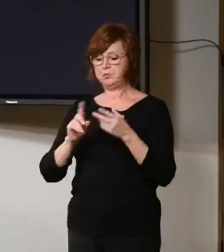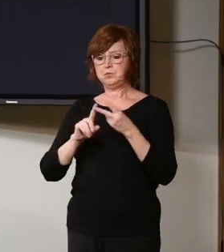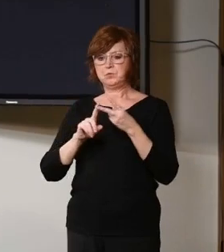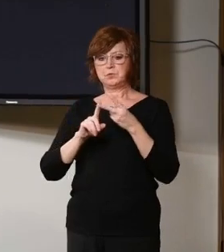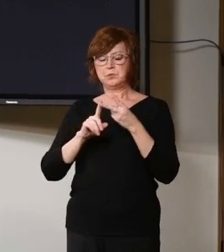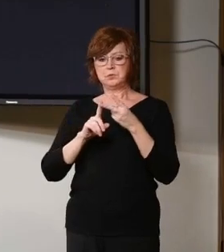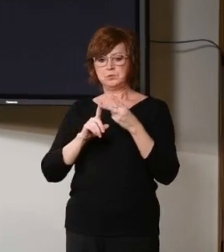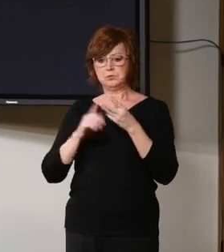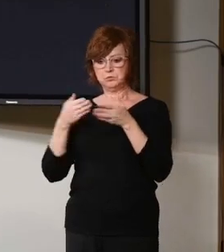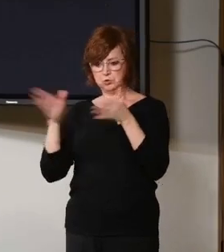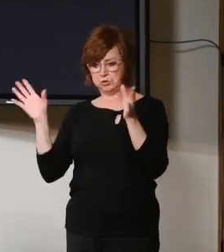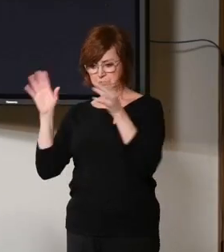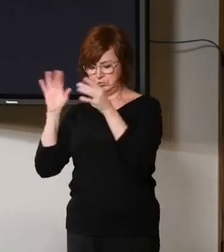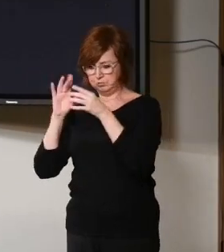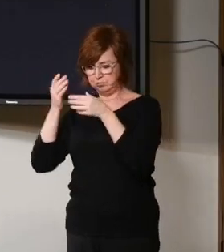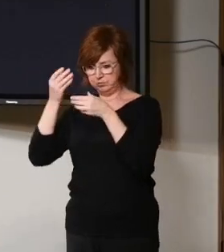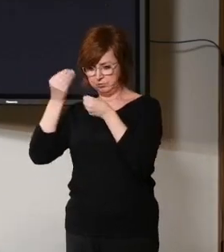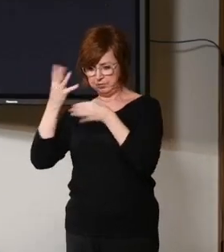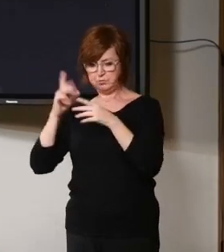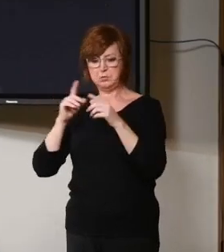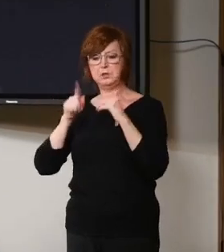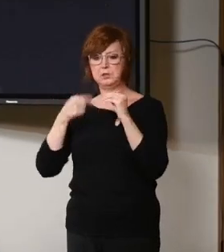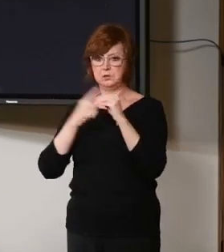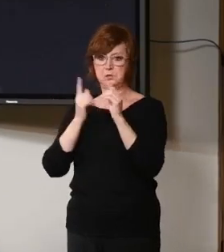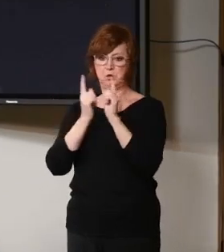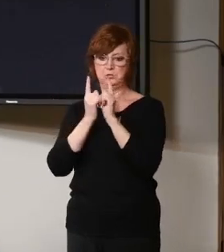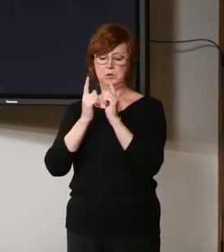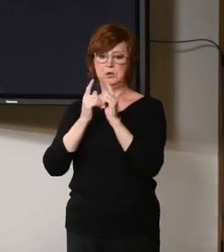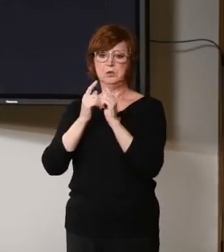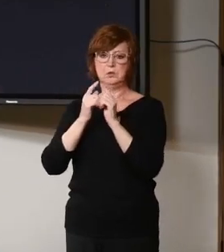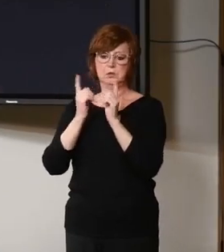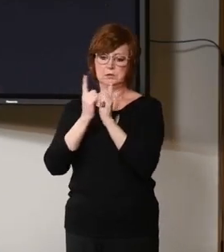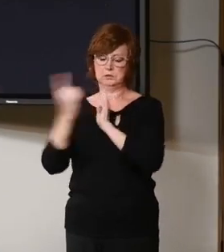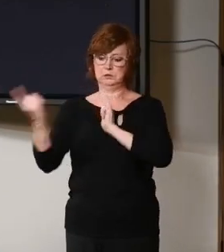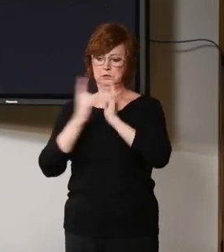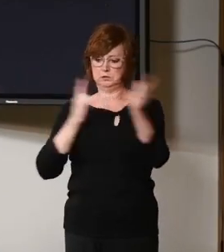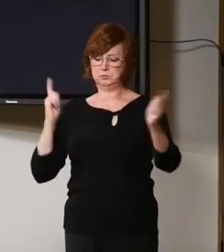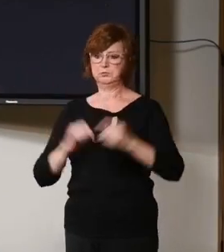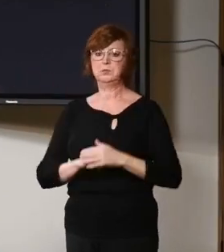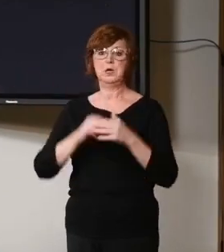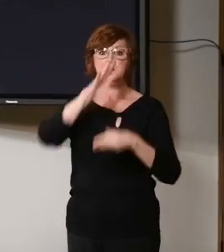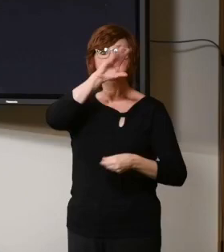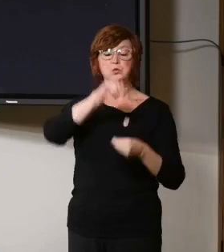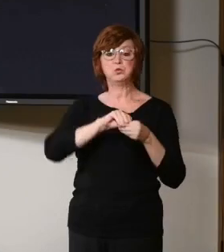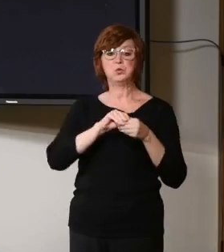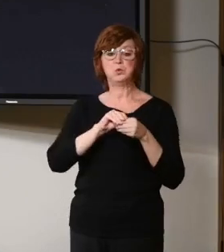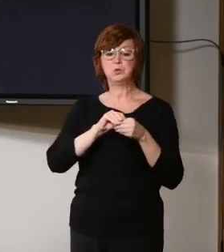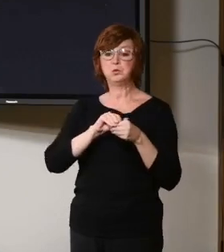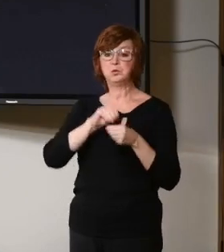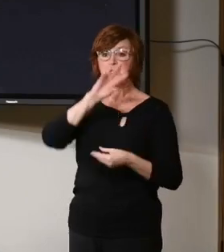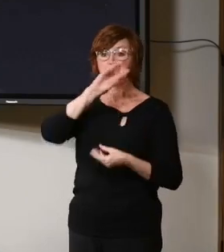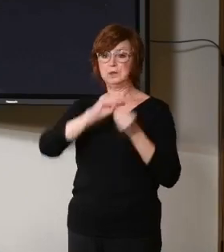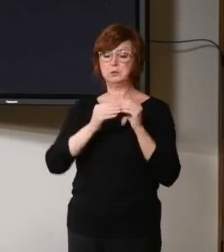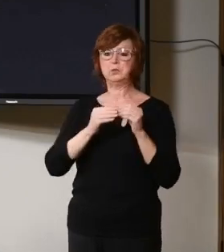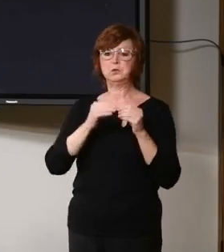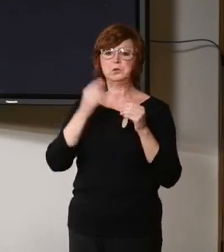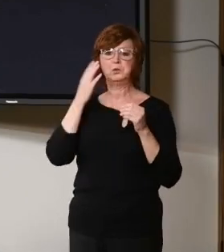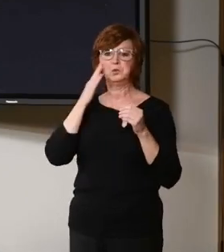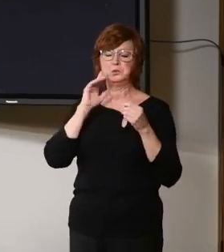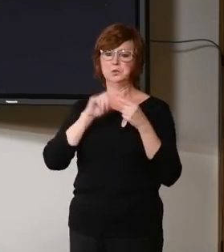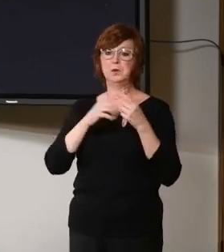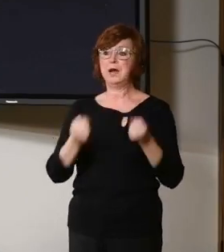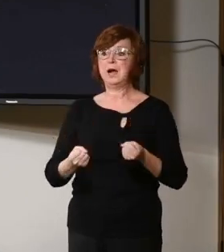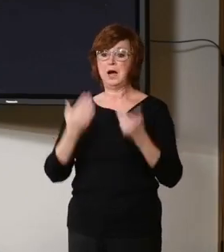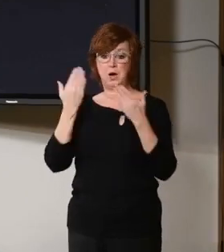general information about social distancing first. So in terms of cases, as you know from the news release, we have 9